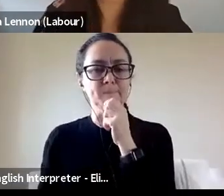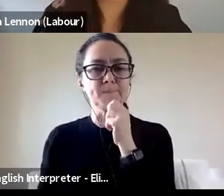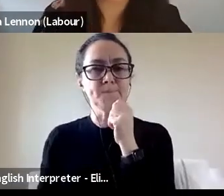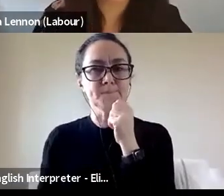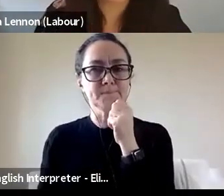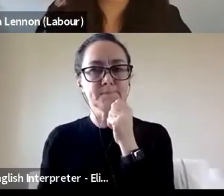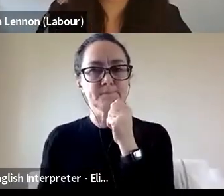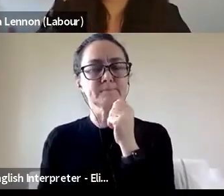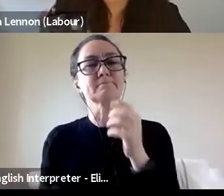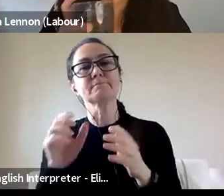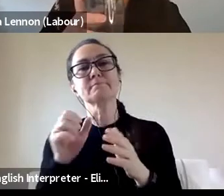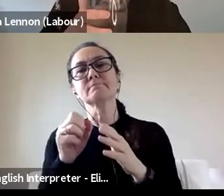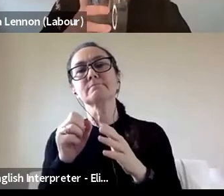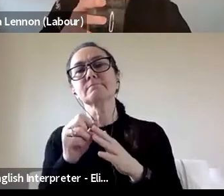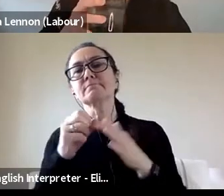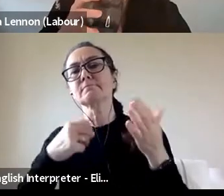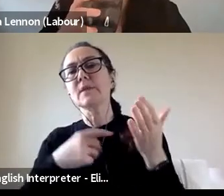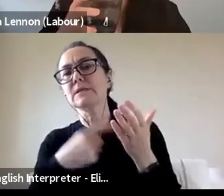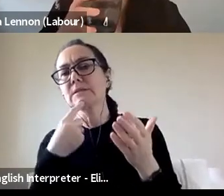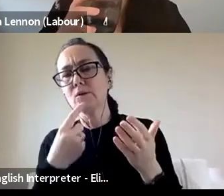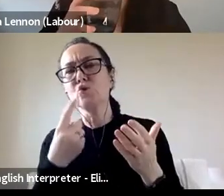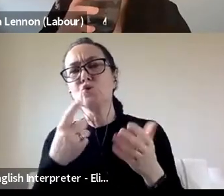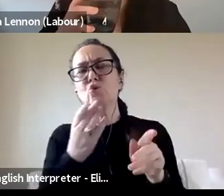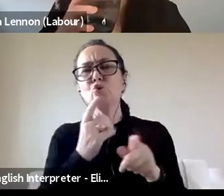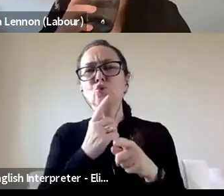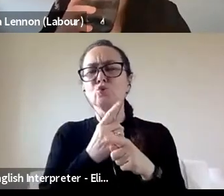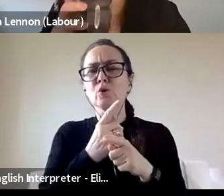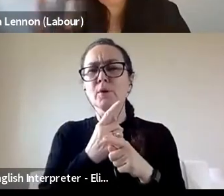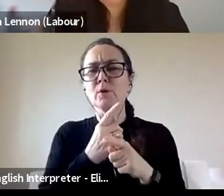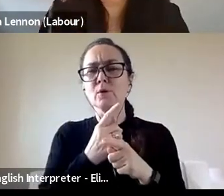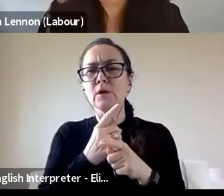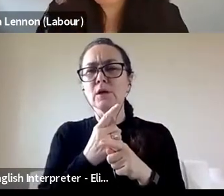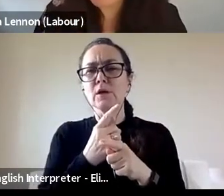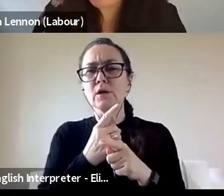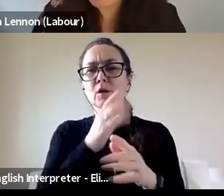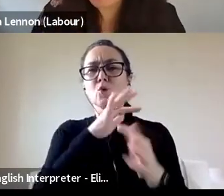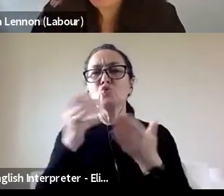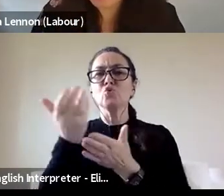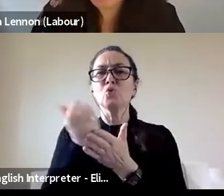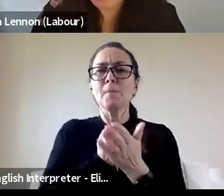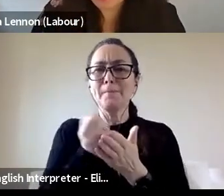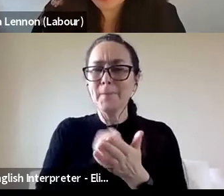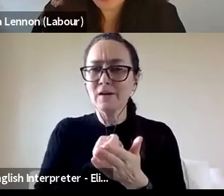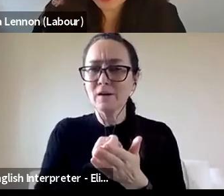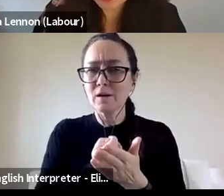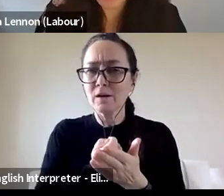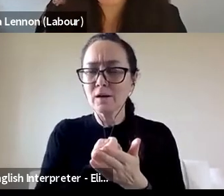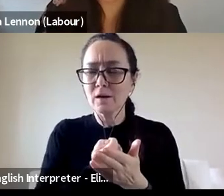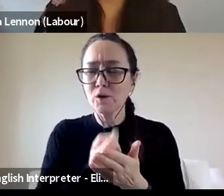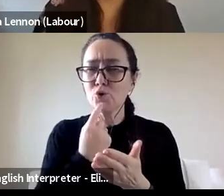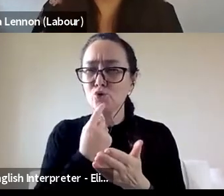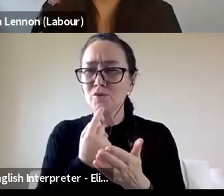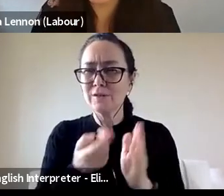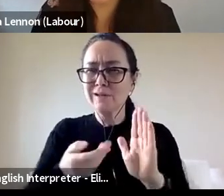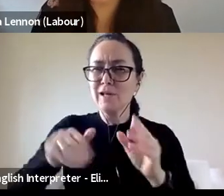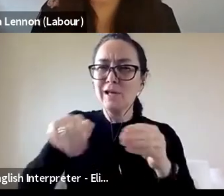of extending social security to encompass carers. There's a question or a comment here. Now, we've only really got